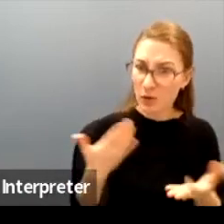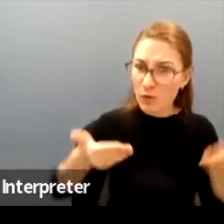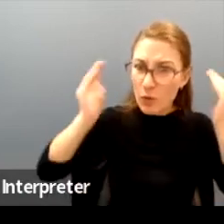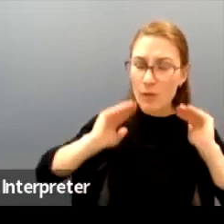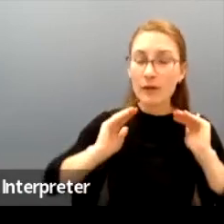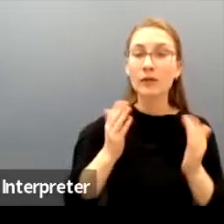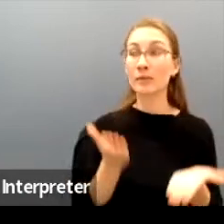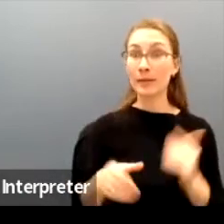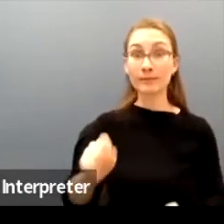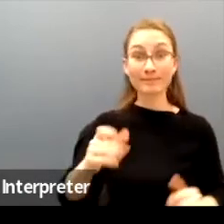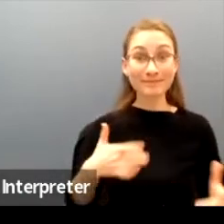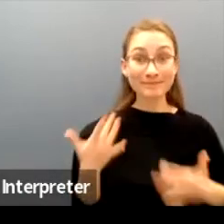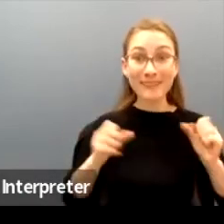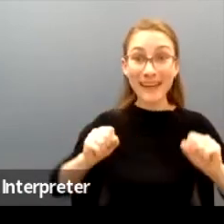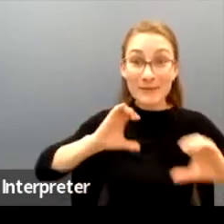I do now?